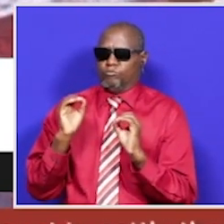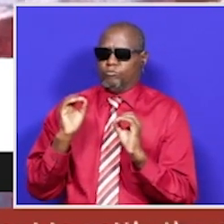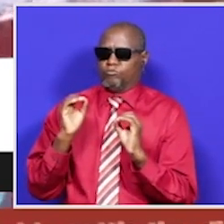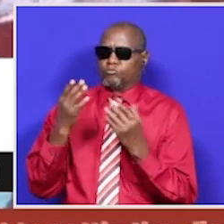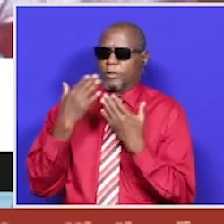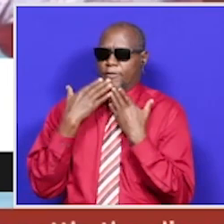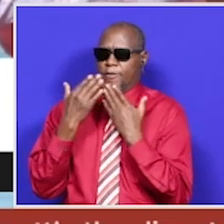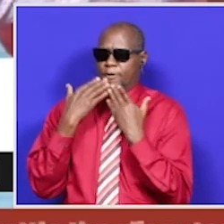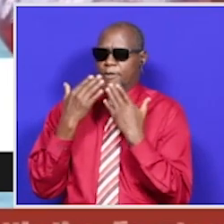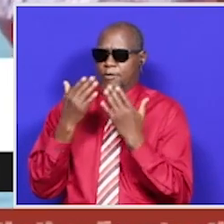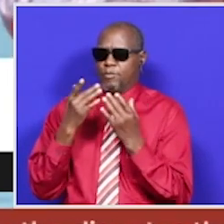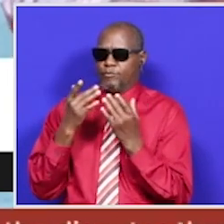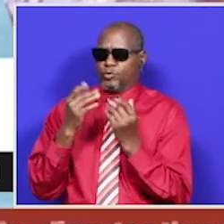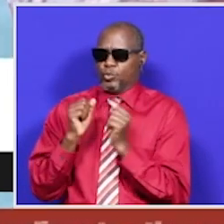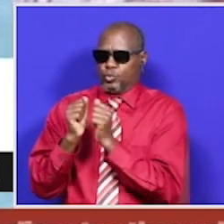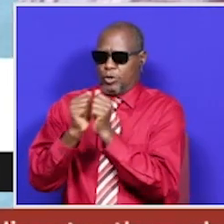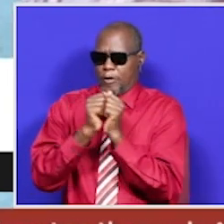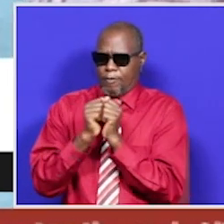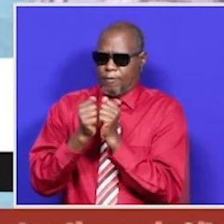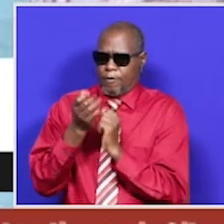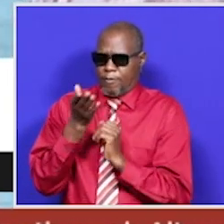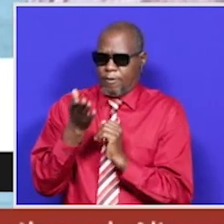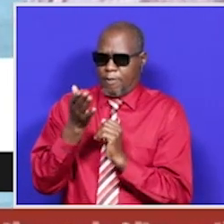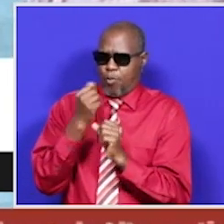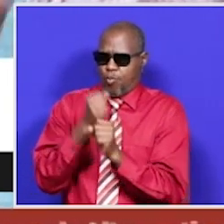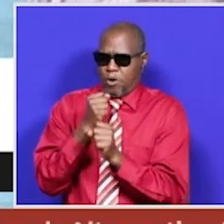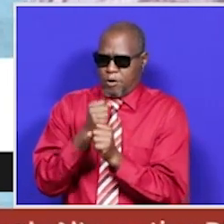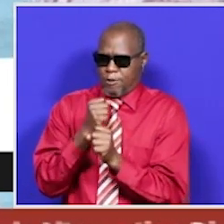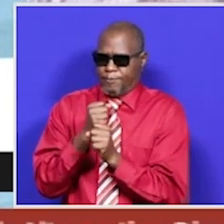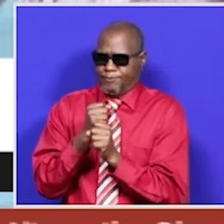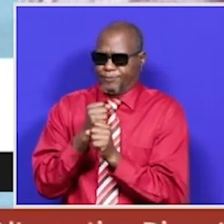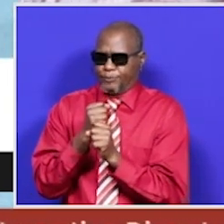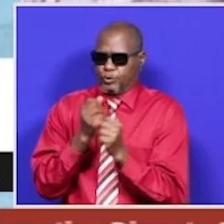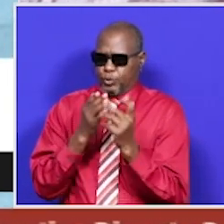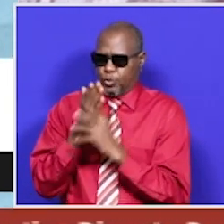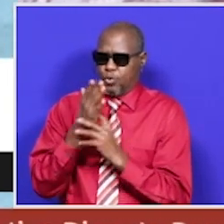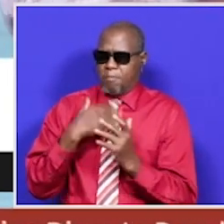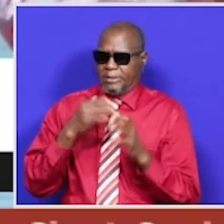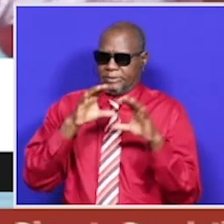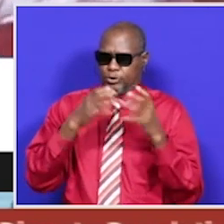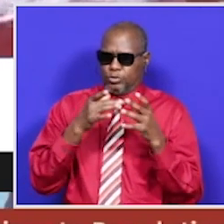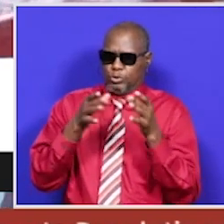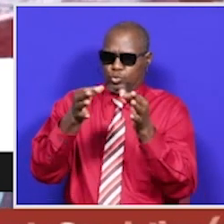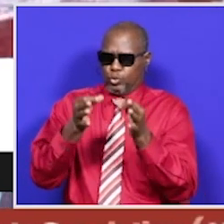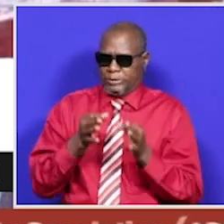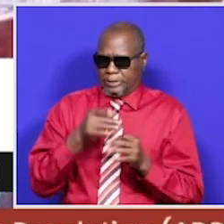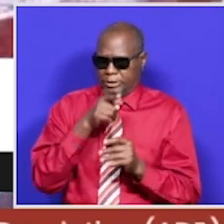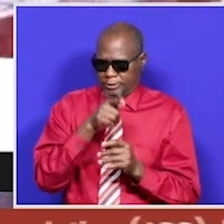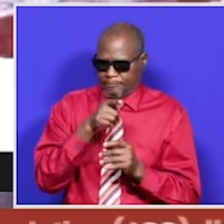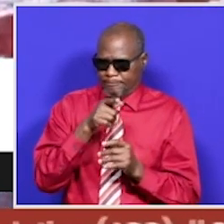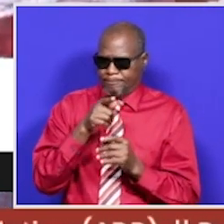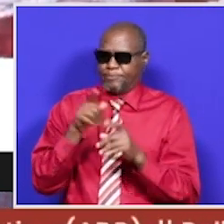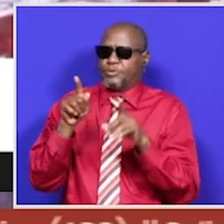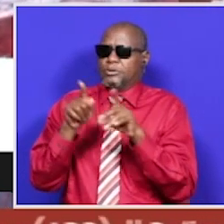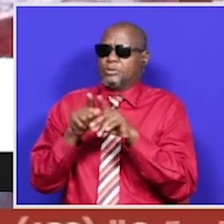to the collective effort that has been done by my team at the Treasury and by